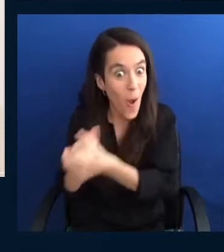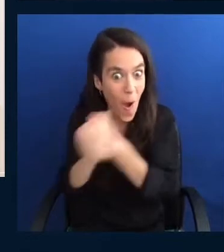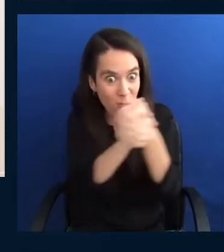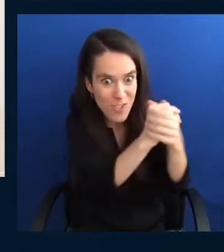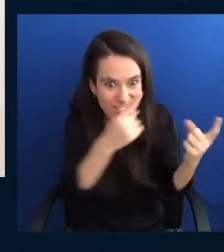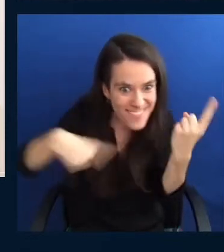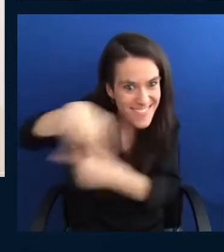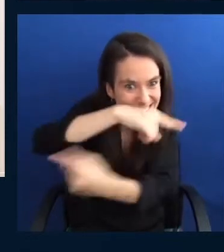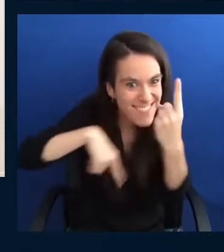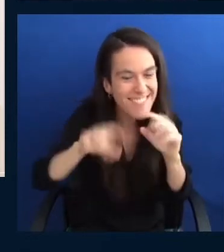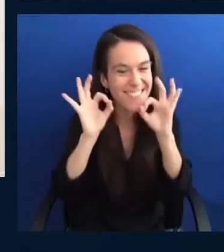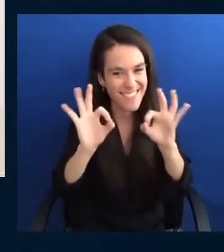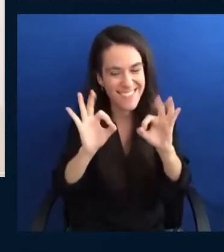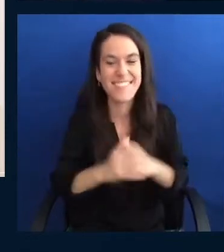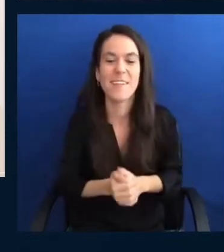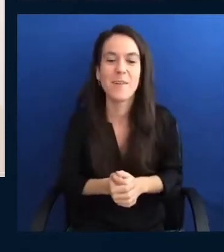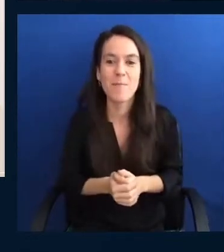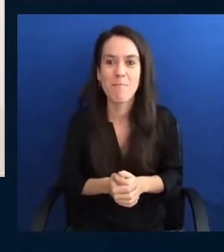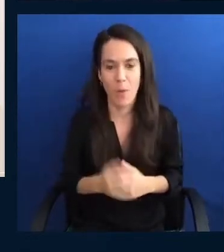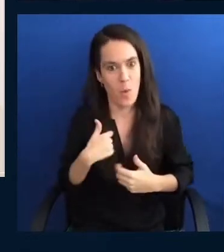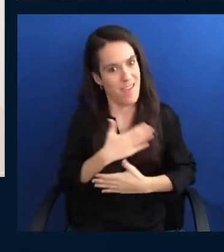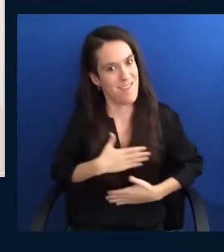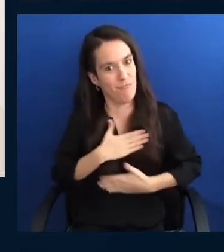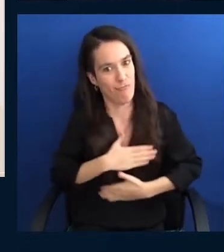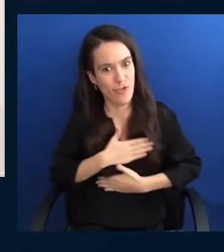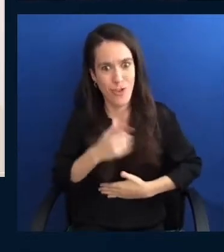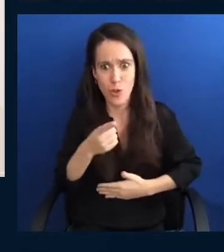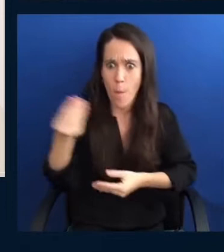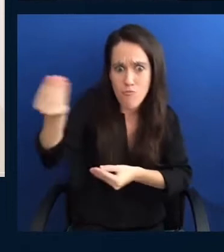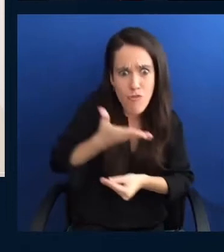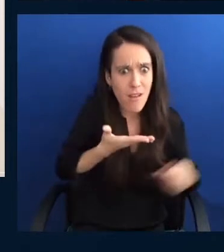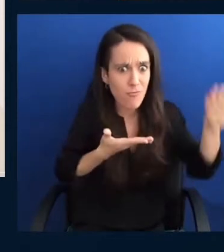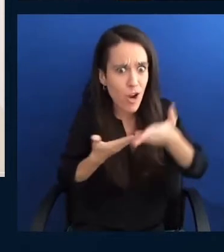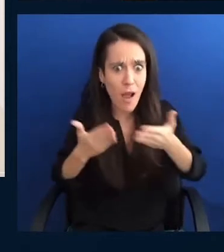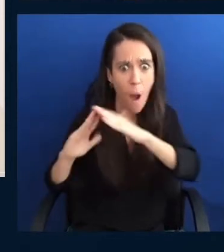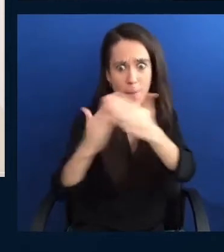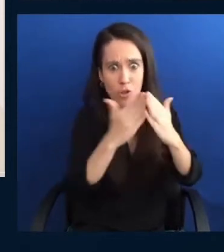of you, of course. We really appreciate everything you bring to the community.